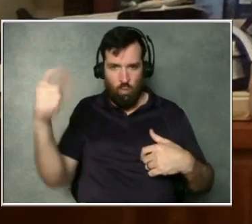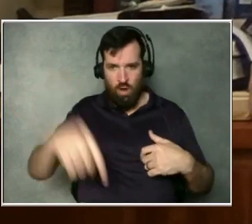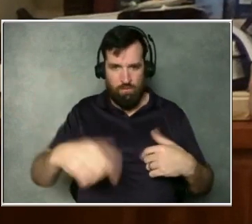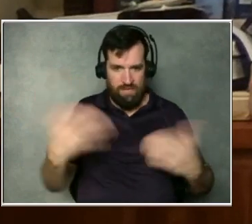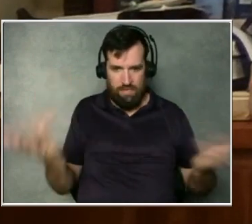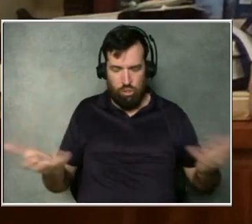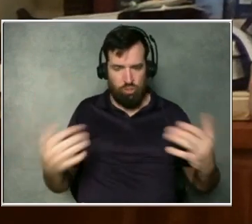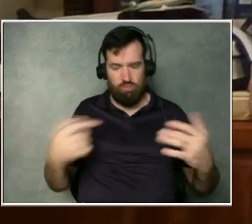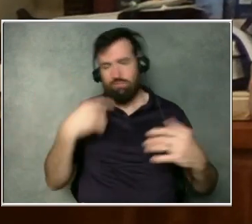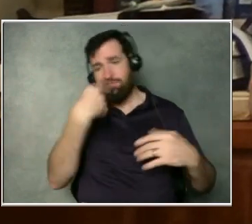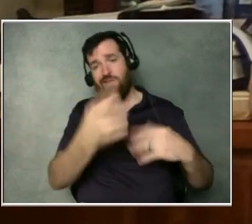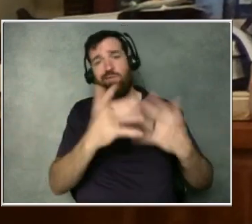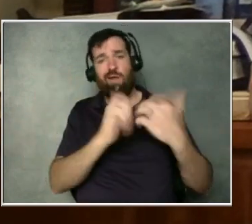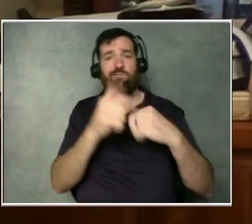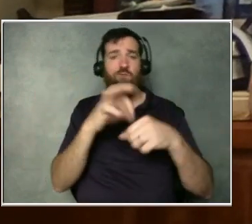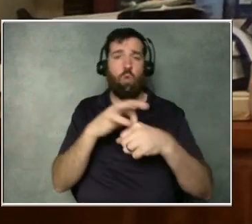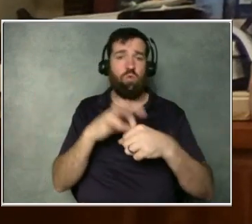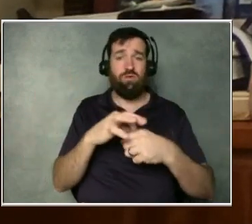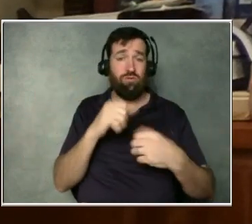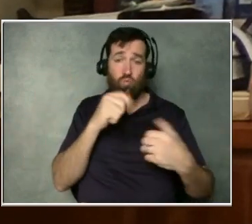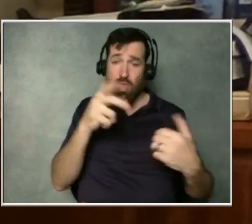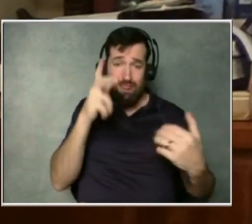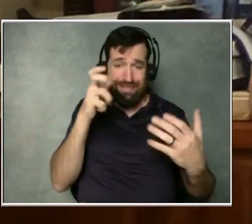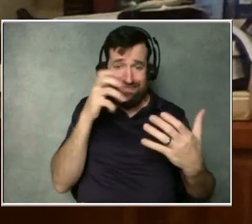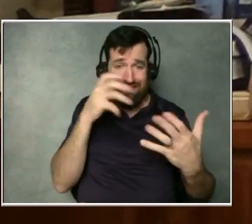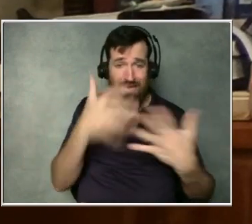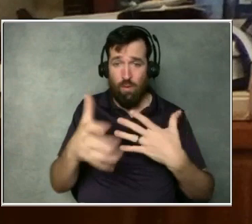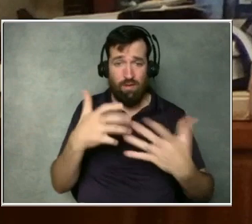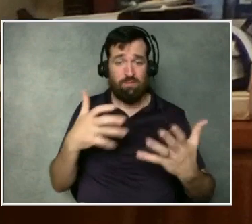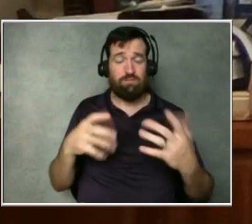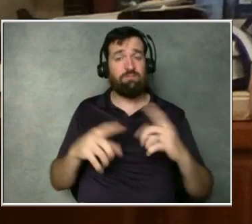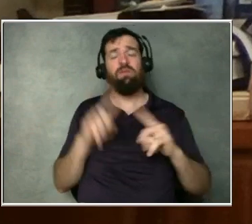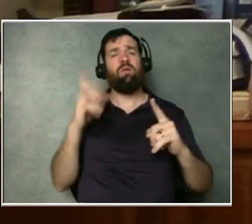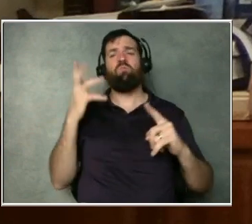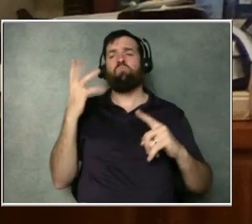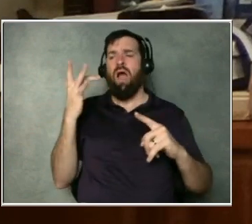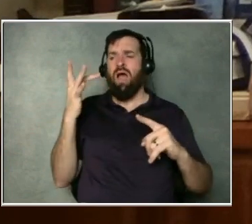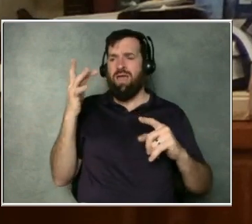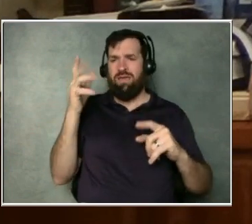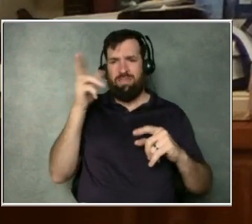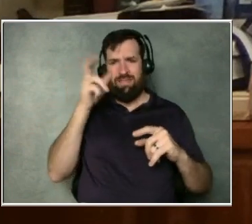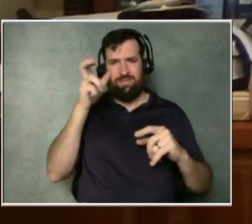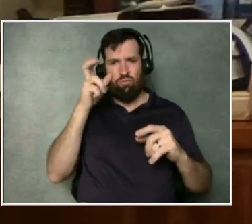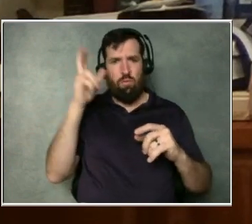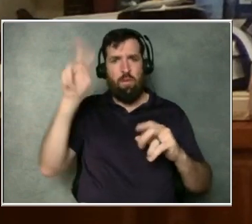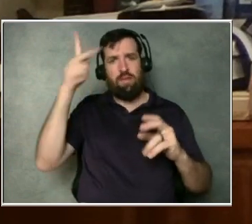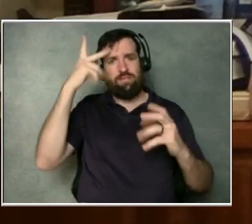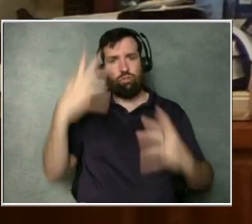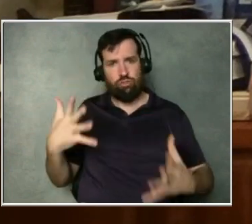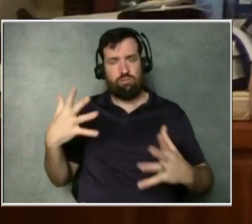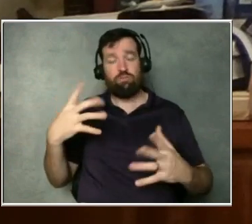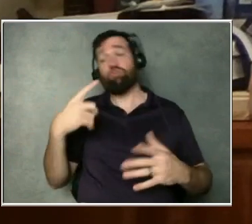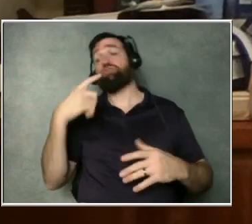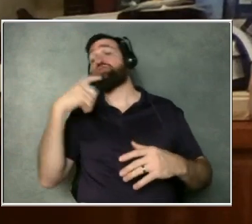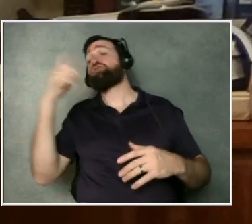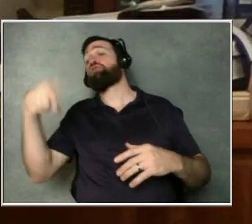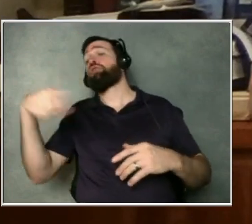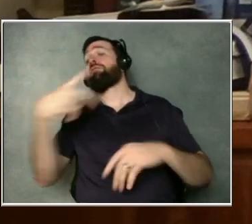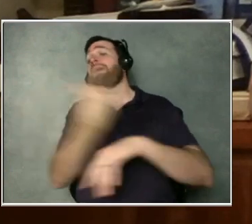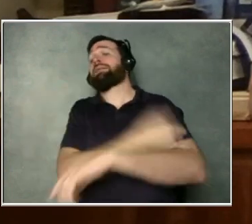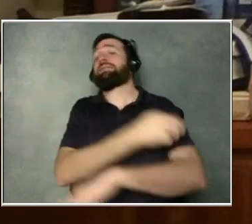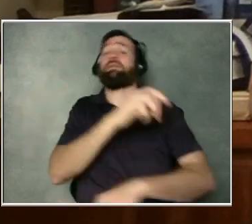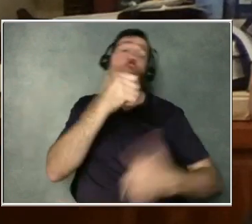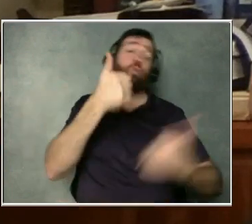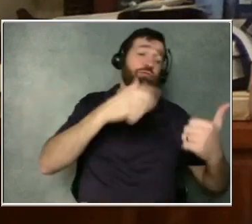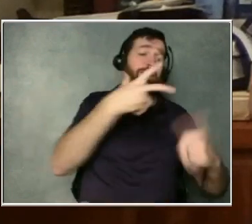you how to vote, and you wouldn't listen to me if I did. Why would you listen to a politician tell you whether to get a vaccine or which vaccine